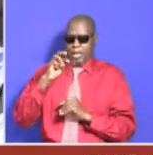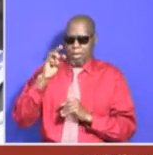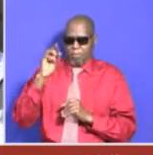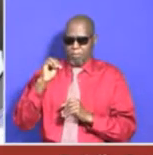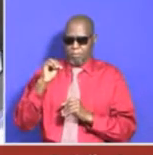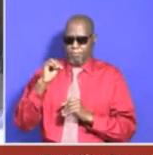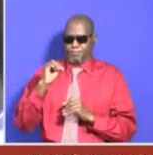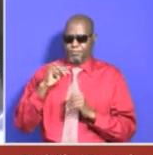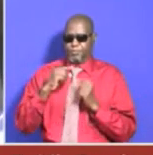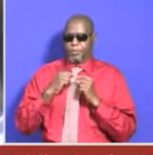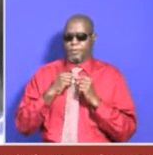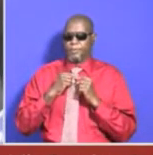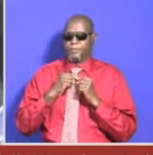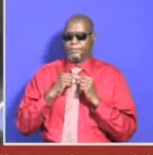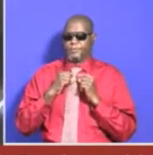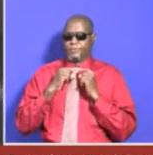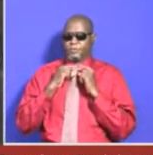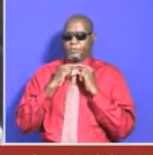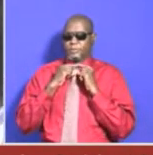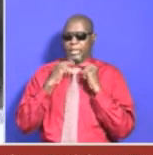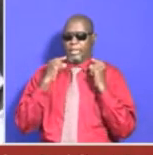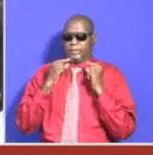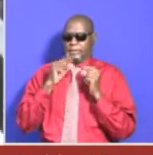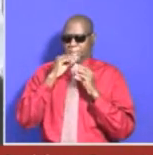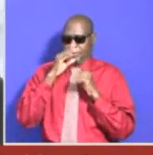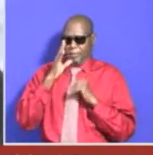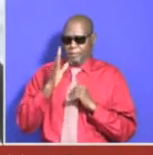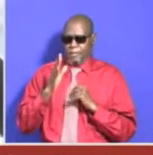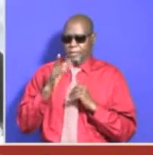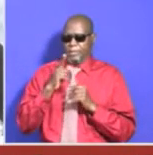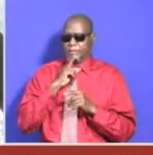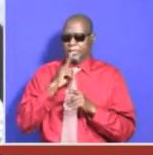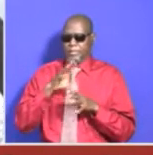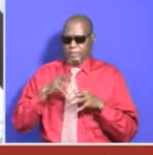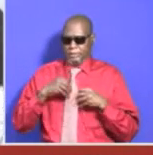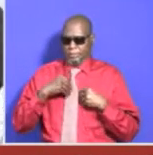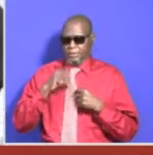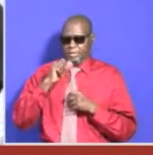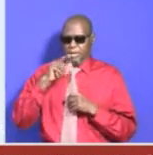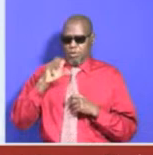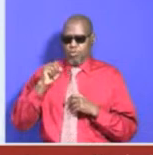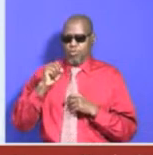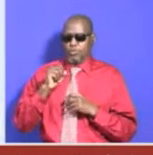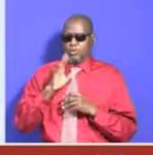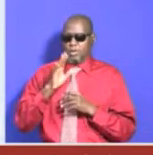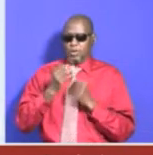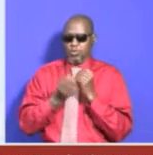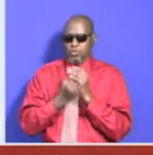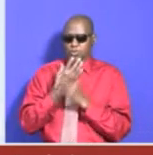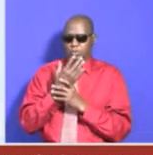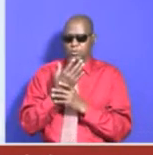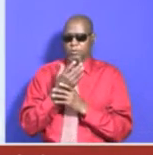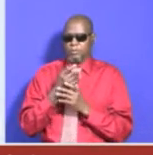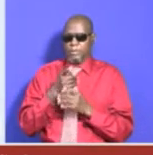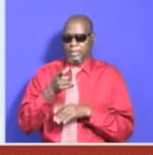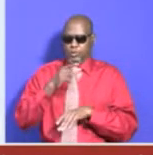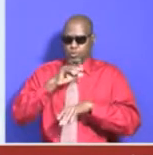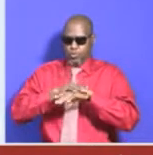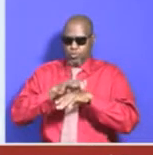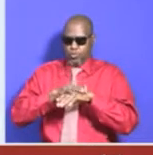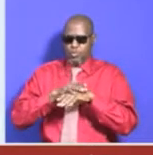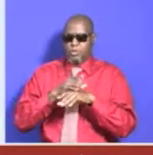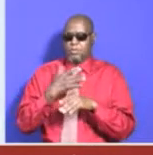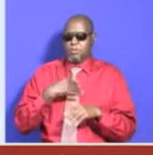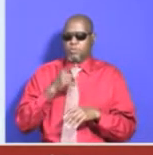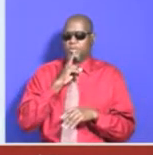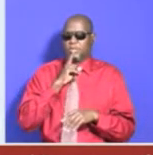the event, also called upon Kenyans to join circles for their economic growth. Like this Mesa, when it is good, people will say, who